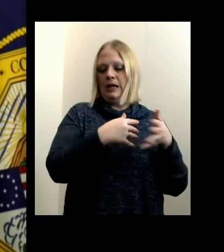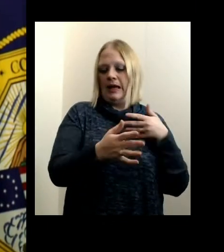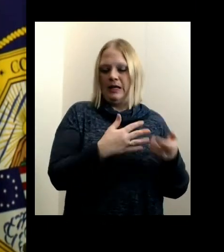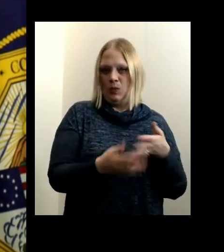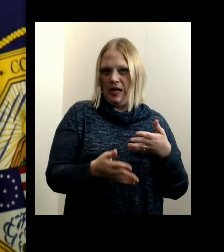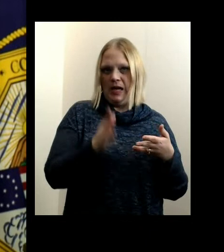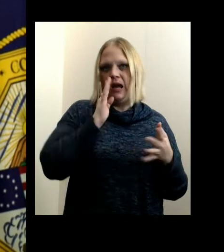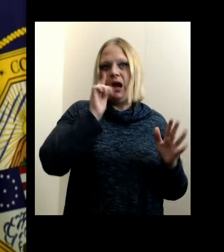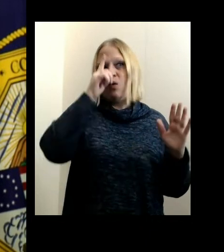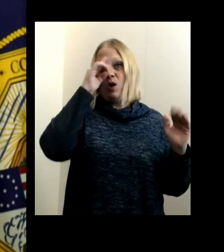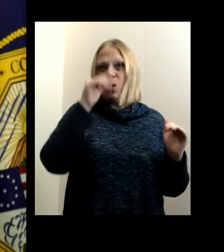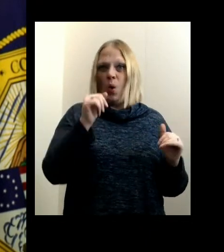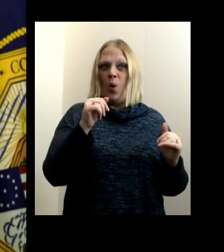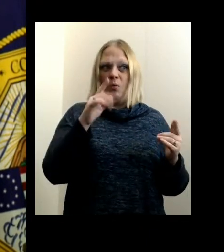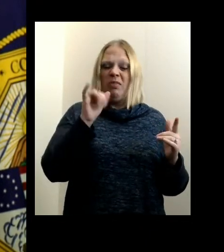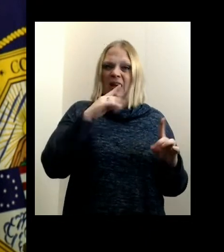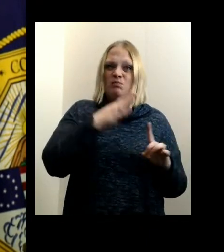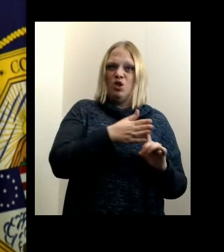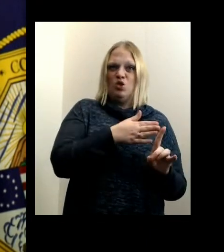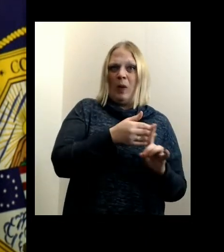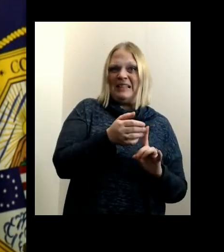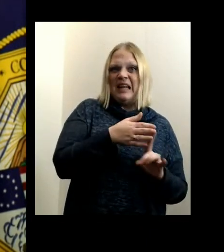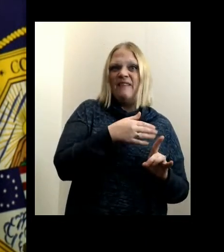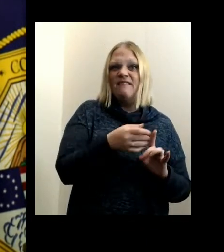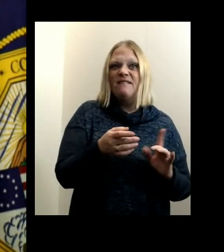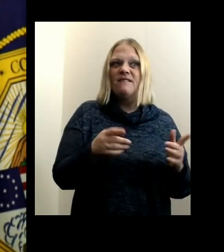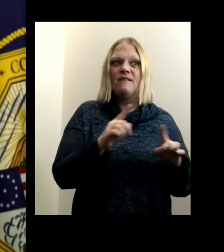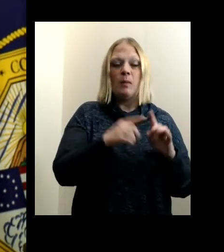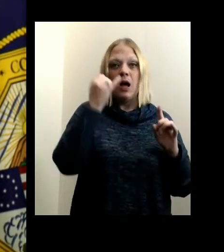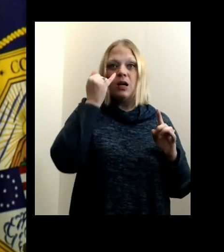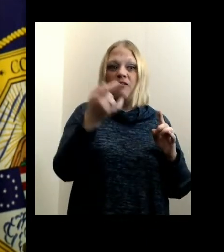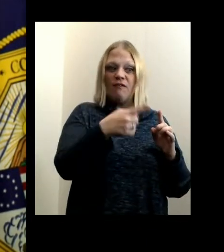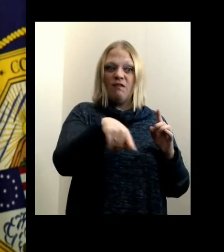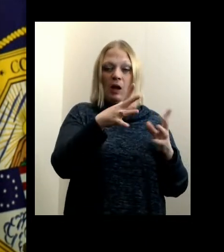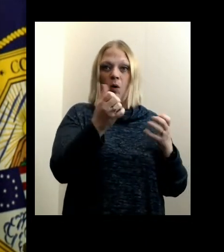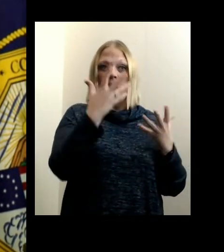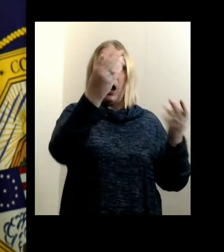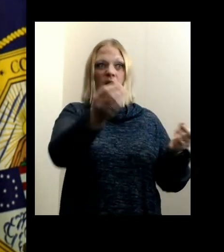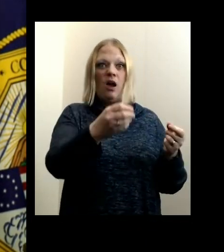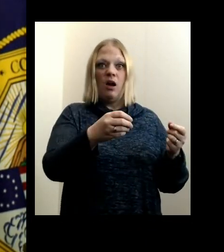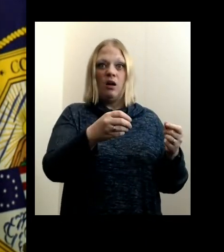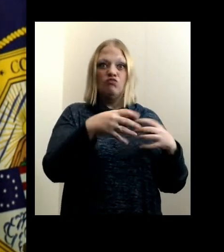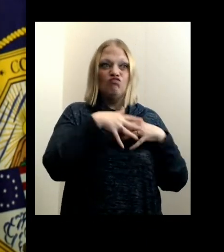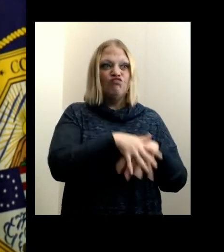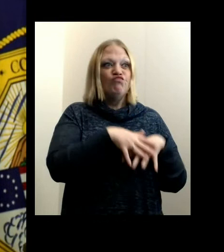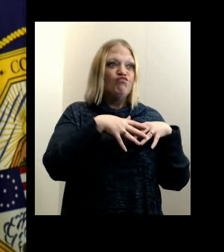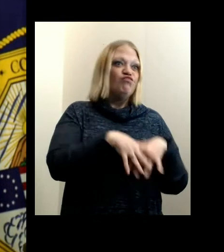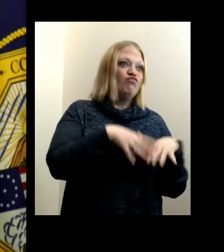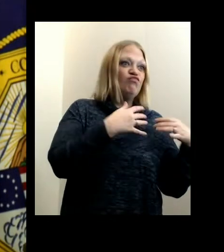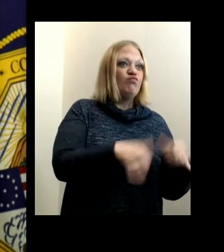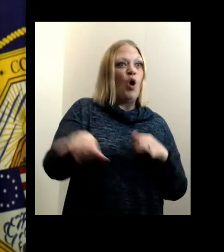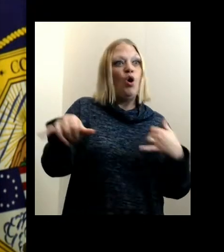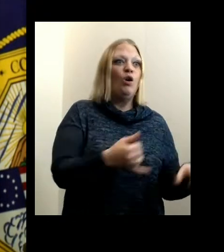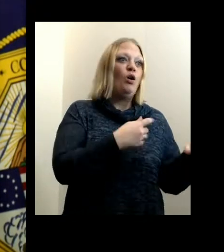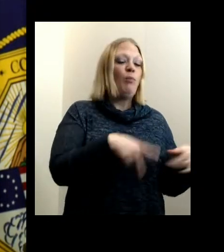would hope it would be persuasive, but if they're going to go out and party, then that's certainly going to have an impact. And we were very